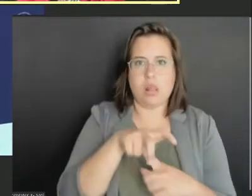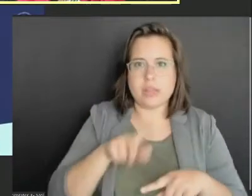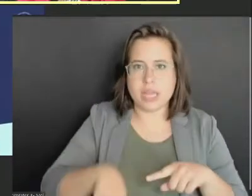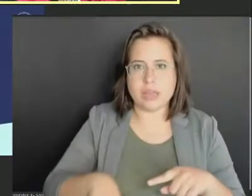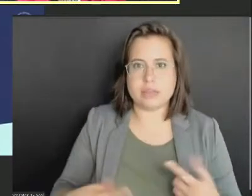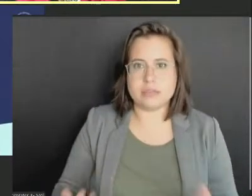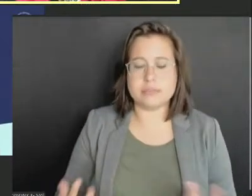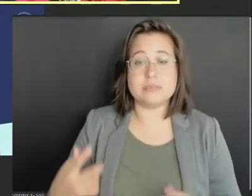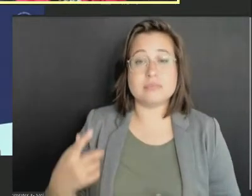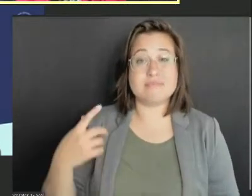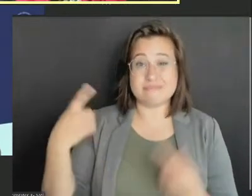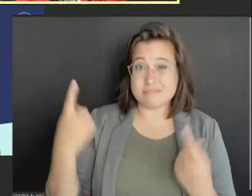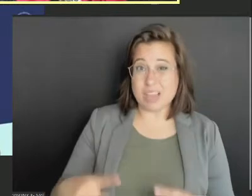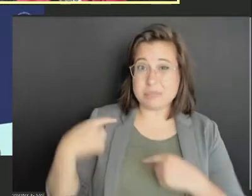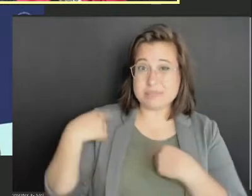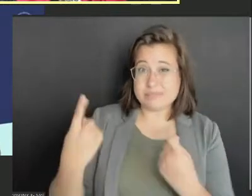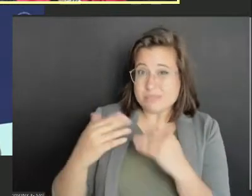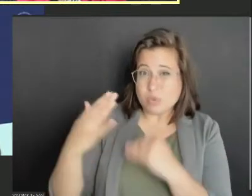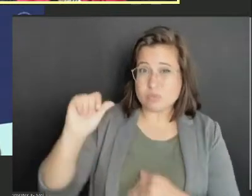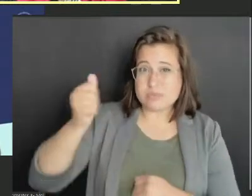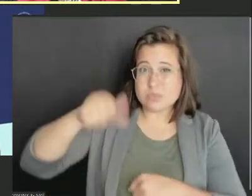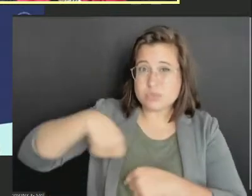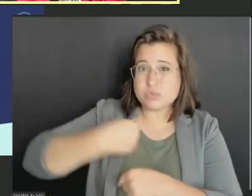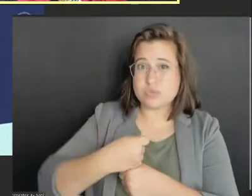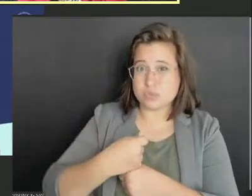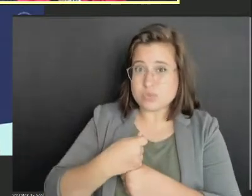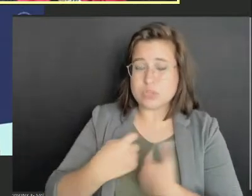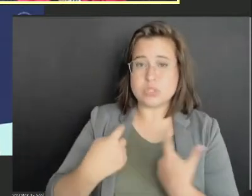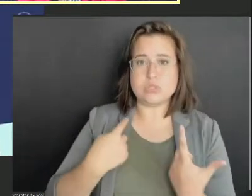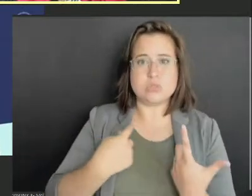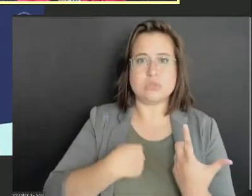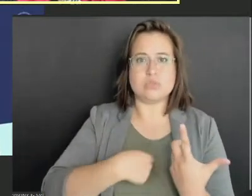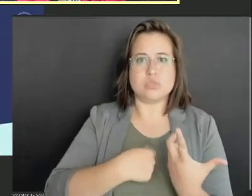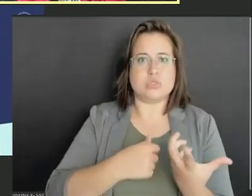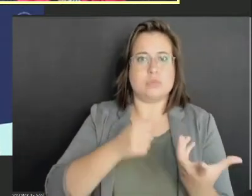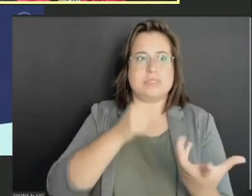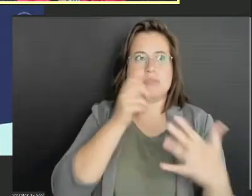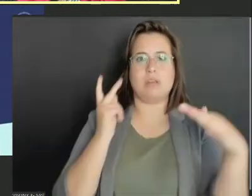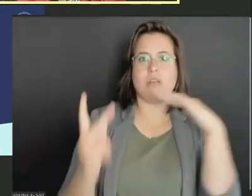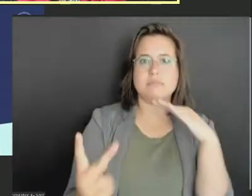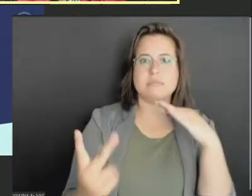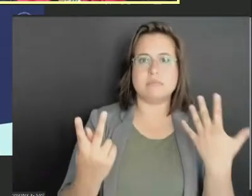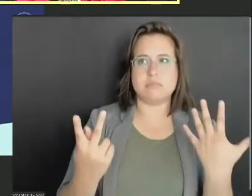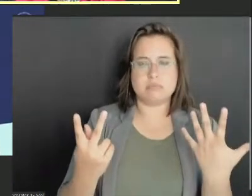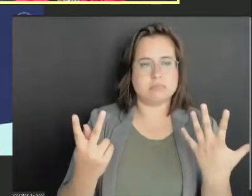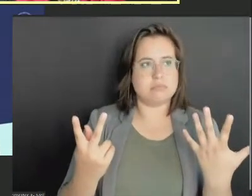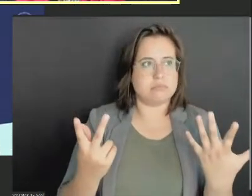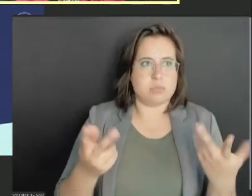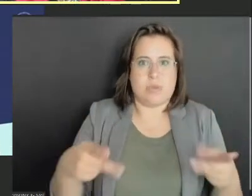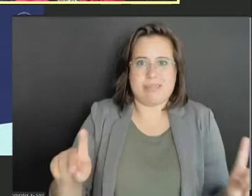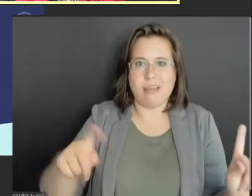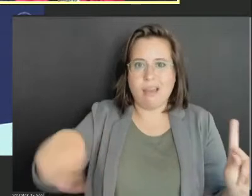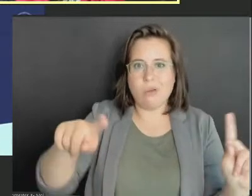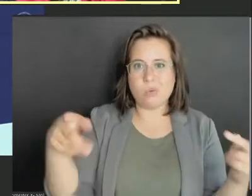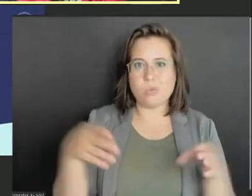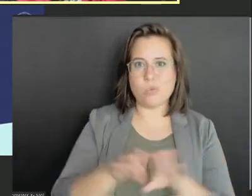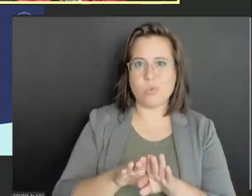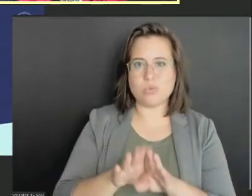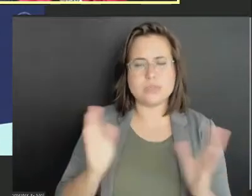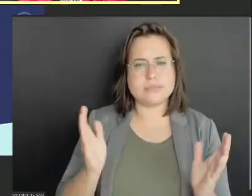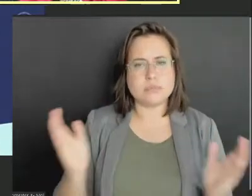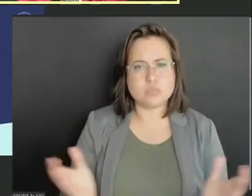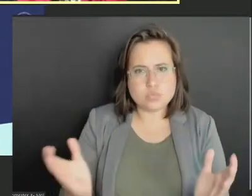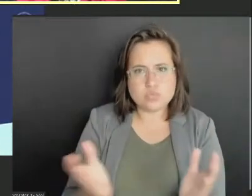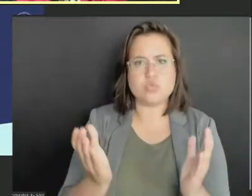decade, we have been short-sighted and we have allowed these places to close. And so I